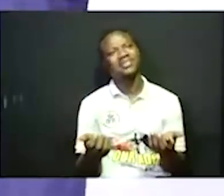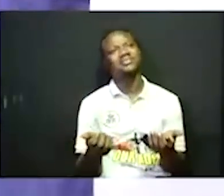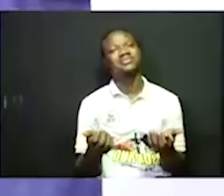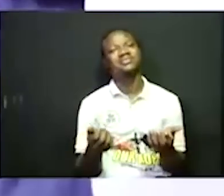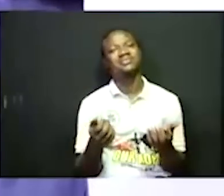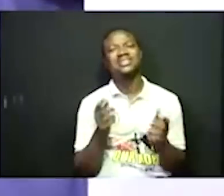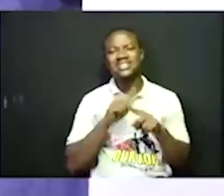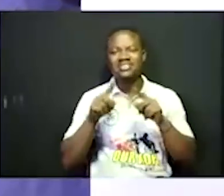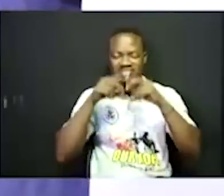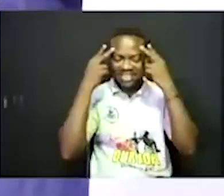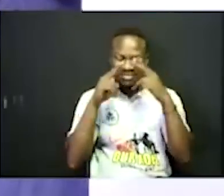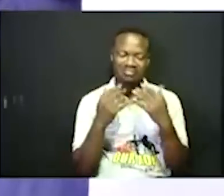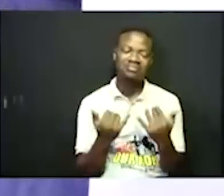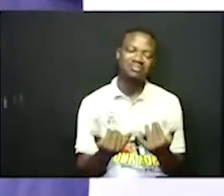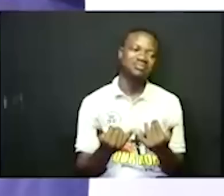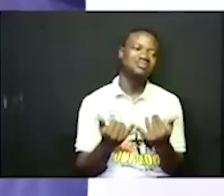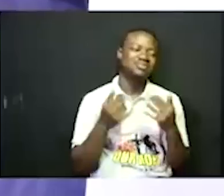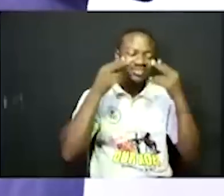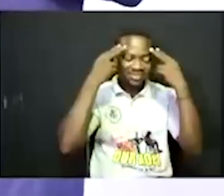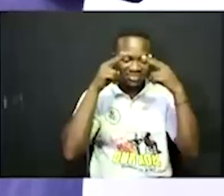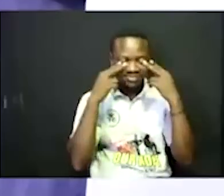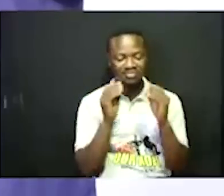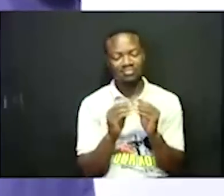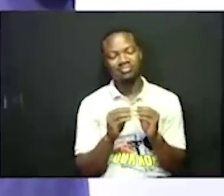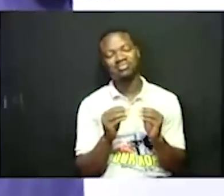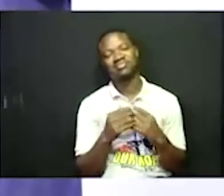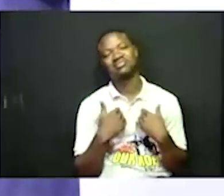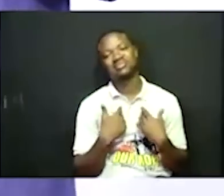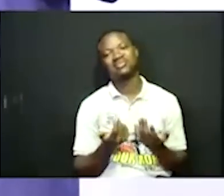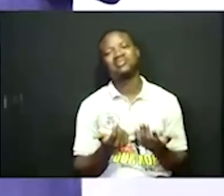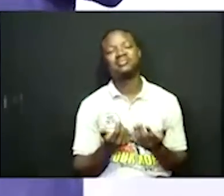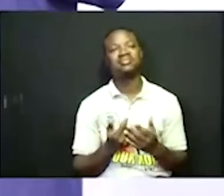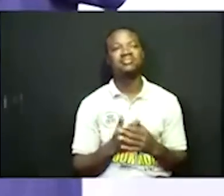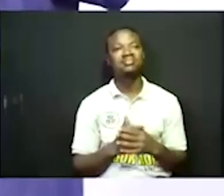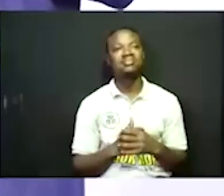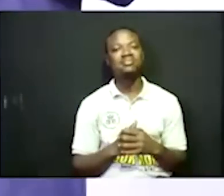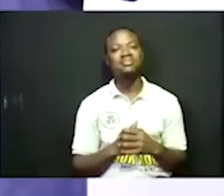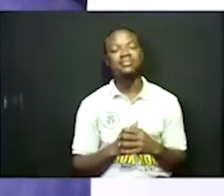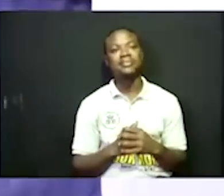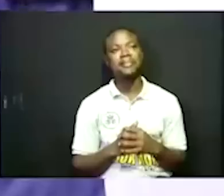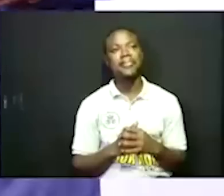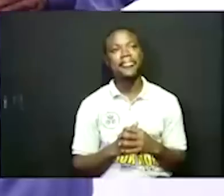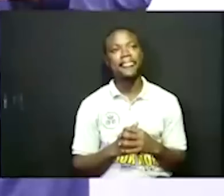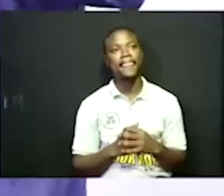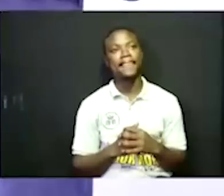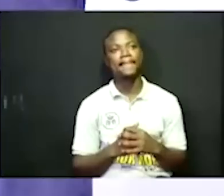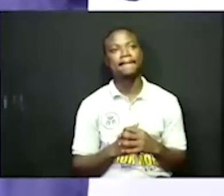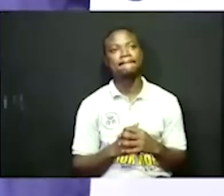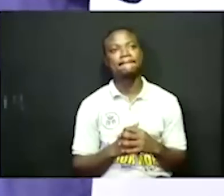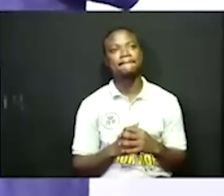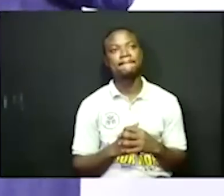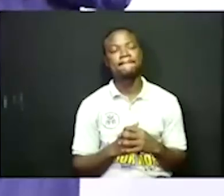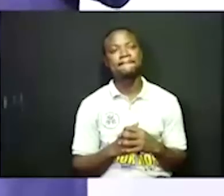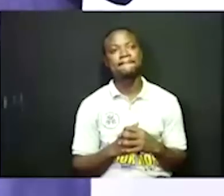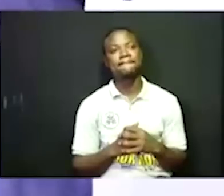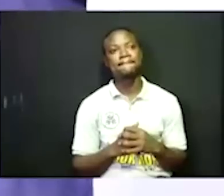yeah, if you come to me, I don't forget. Now, I die on how any of the world be bread. I told you, I'm trying to cry to me, see. Wow, we feed ya, who cry,